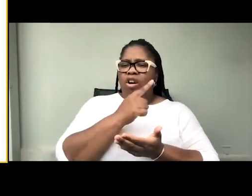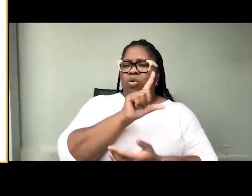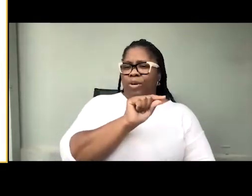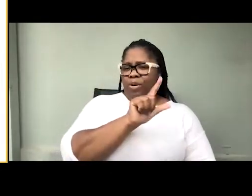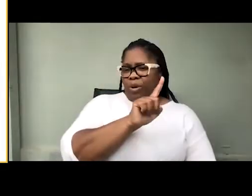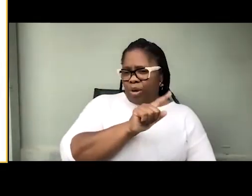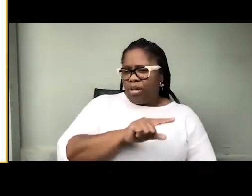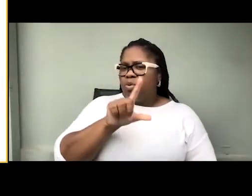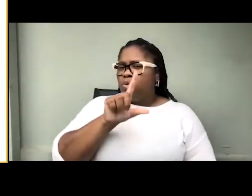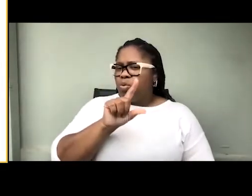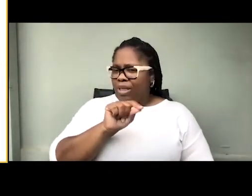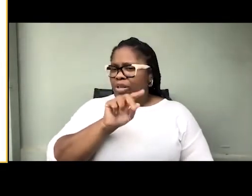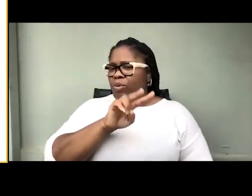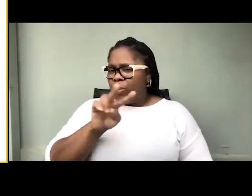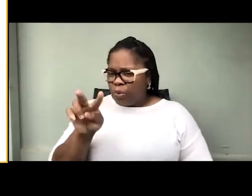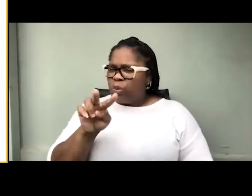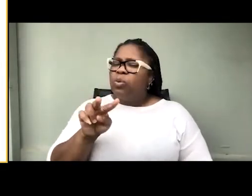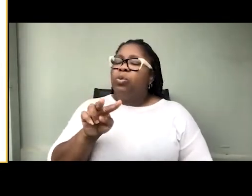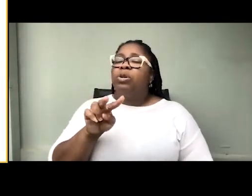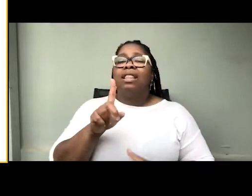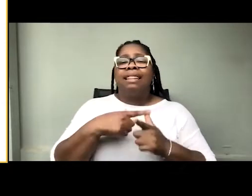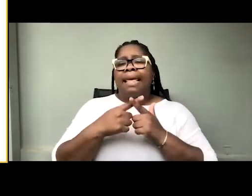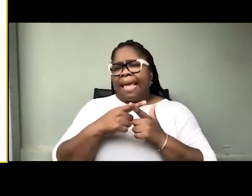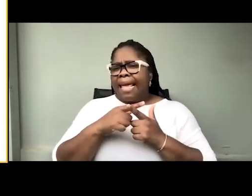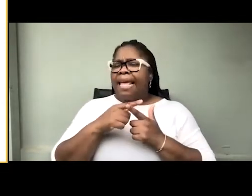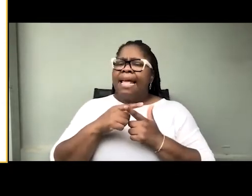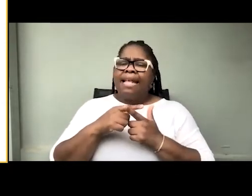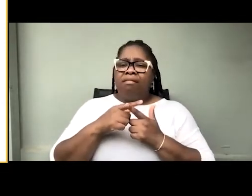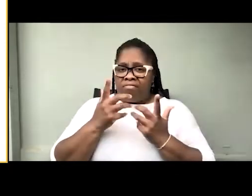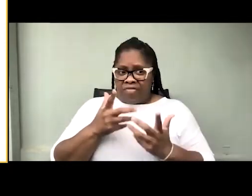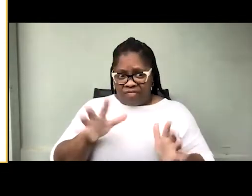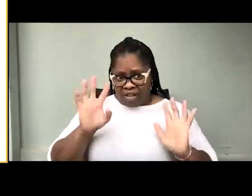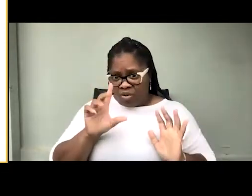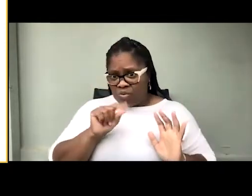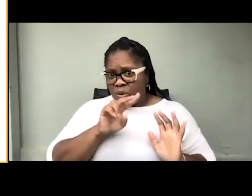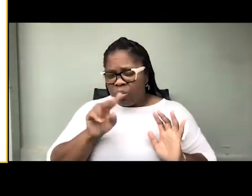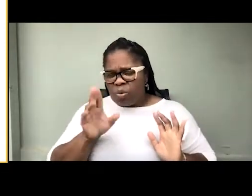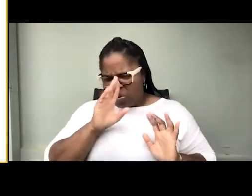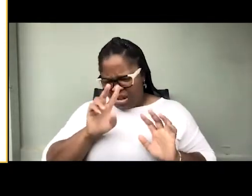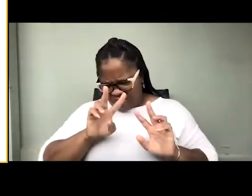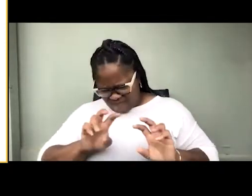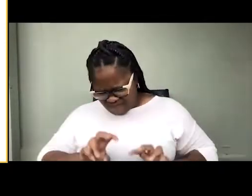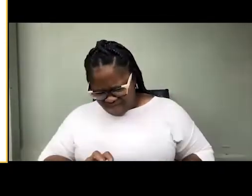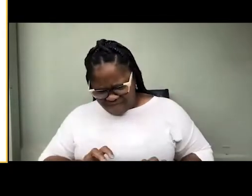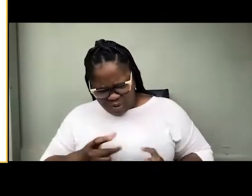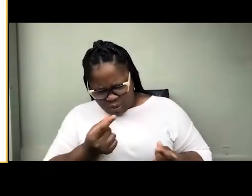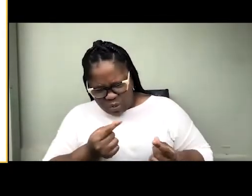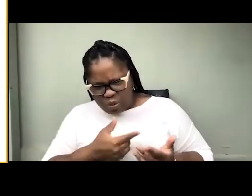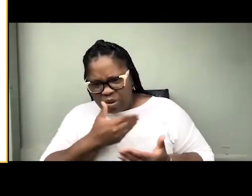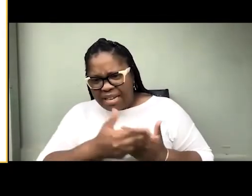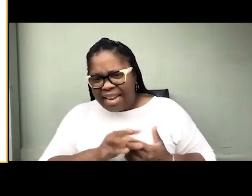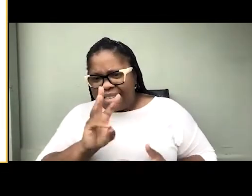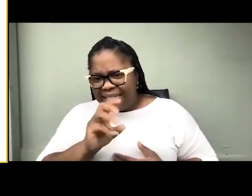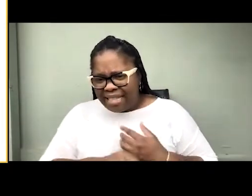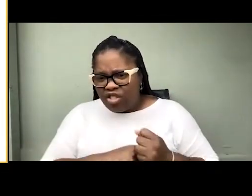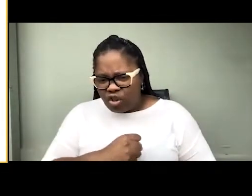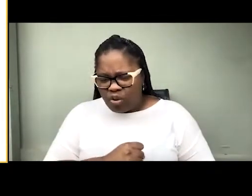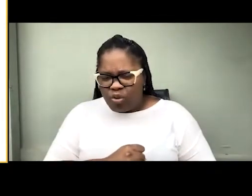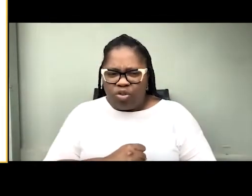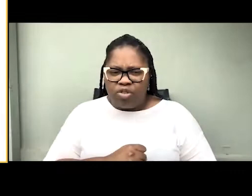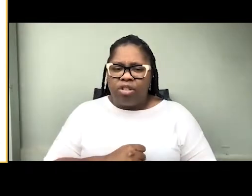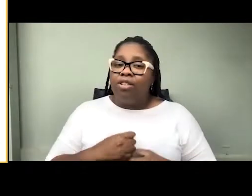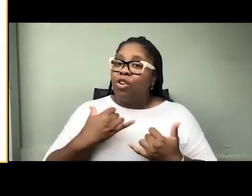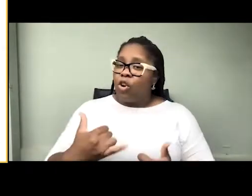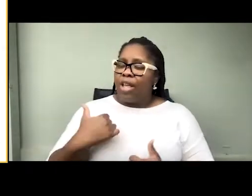initiatives, in 2 years and determine what's the next best step for the next 2 or 4 or 6 years after that. And then we are